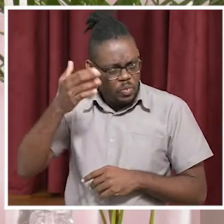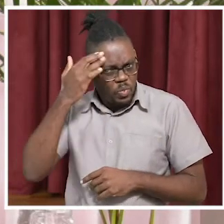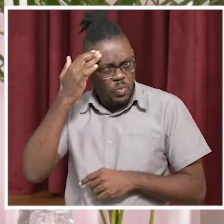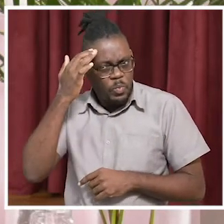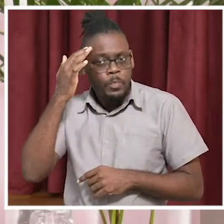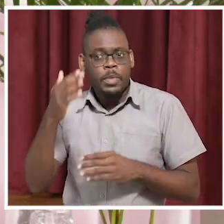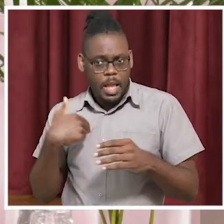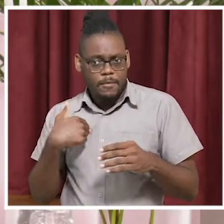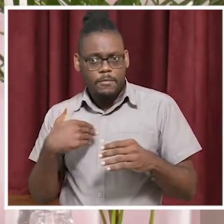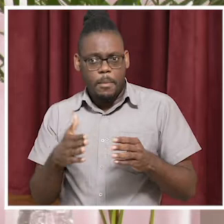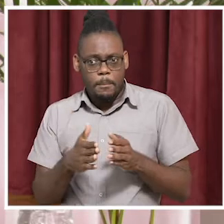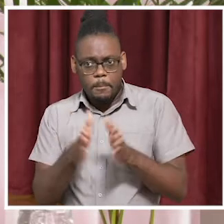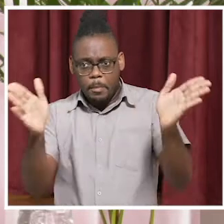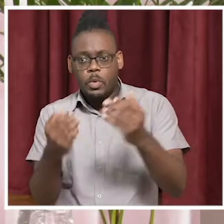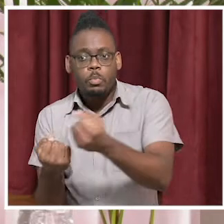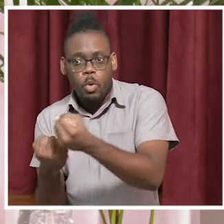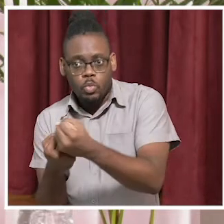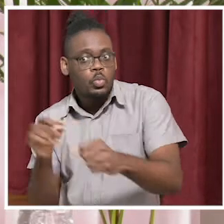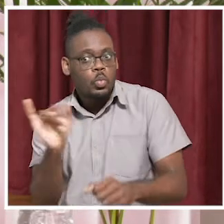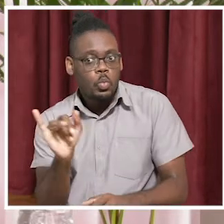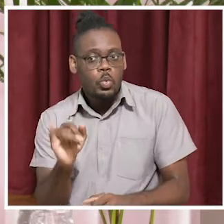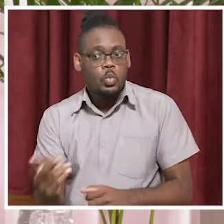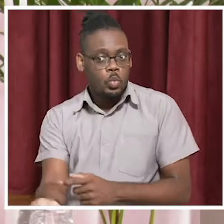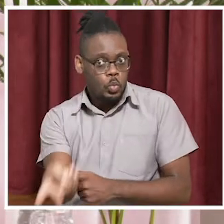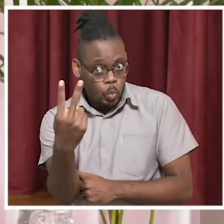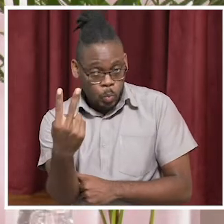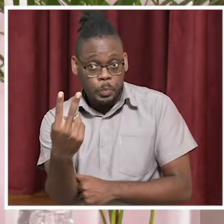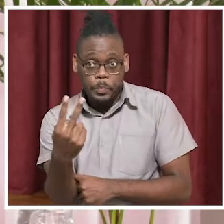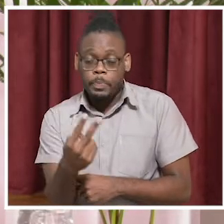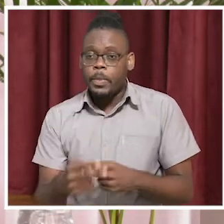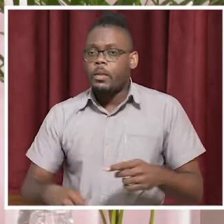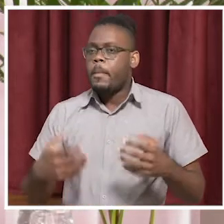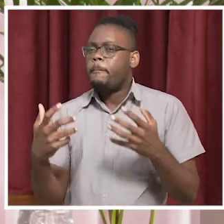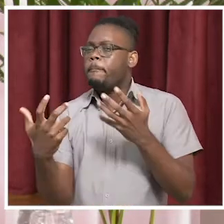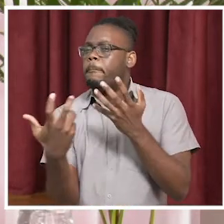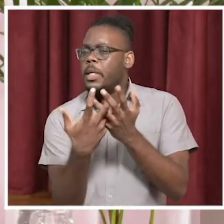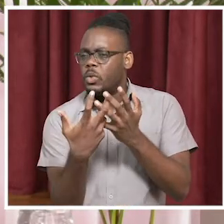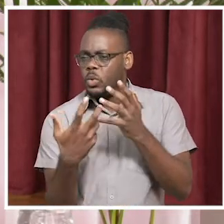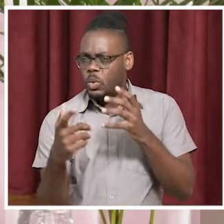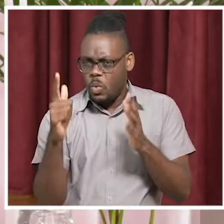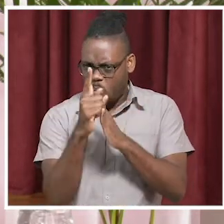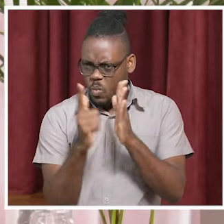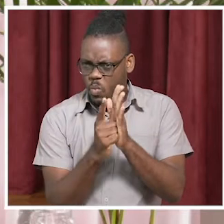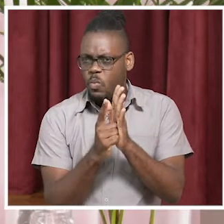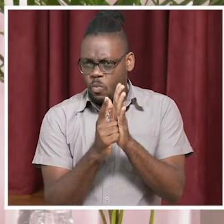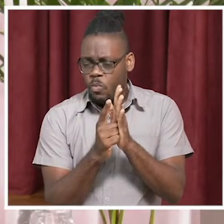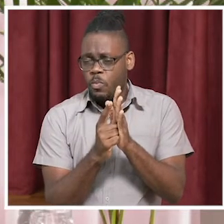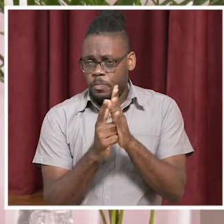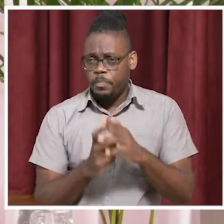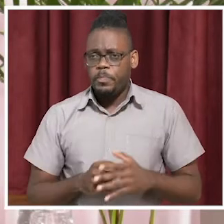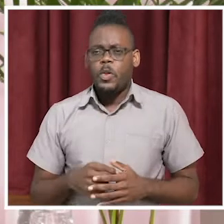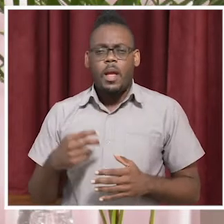our major grants. And these are guided by legislation. Right. So we have the Senior Citizens Pension Act, mm-hmm.